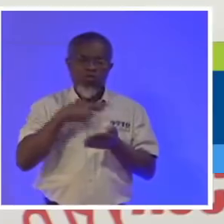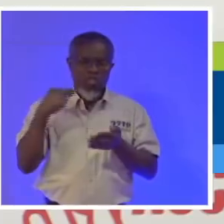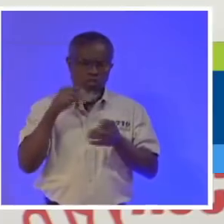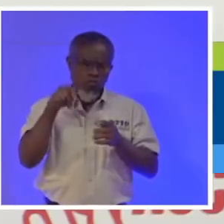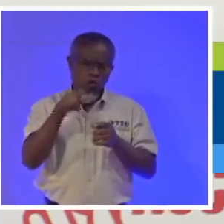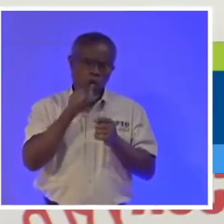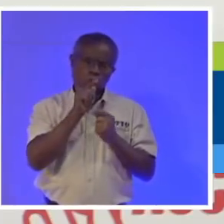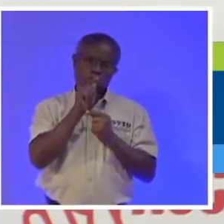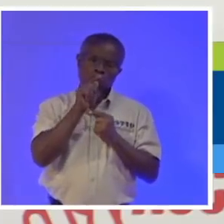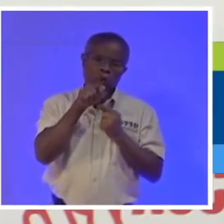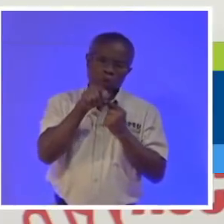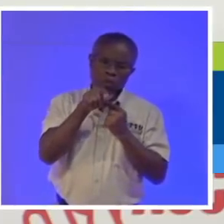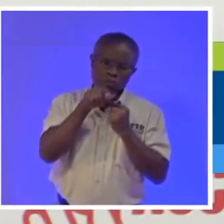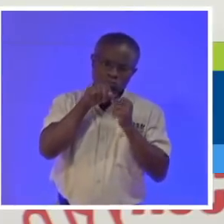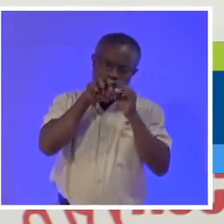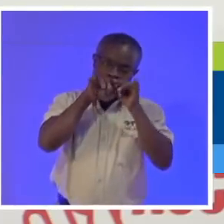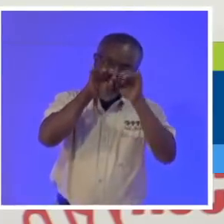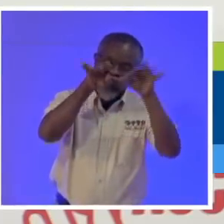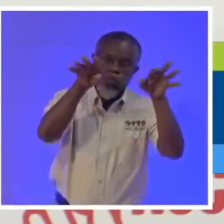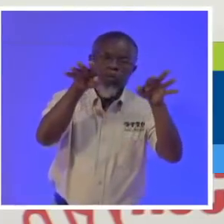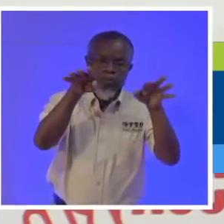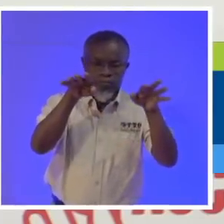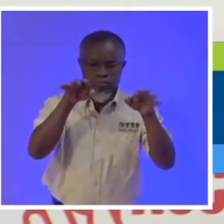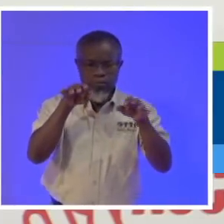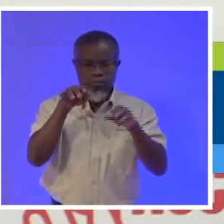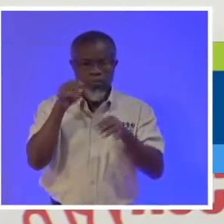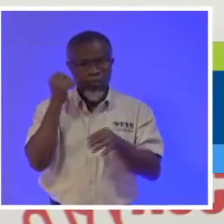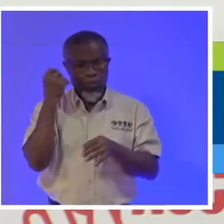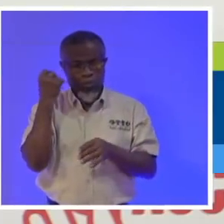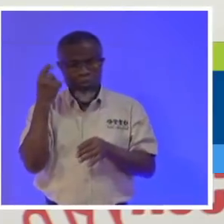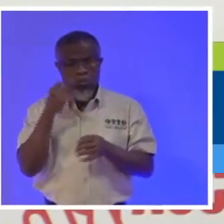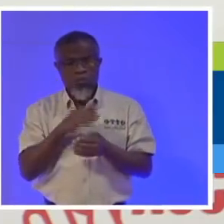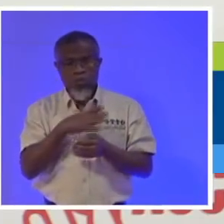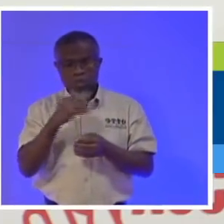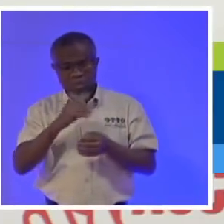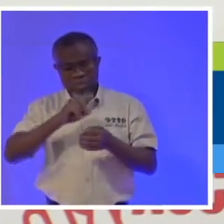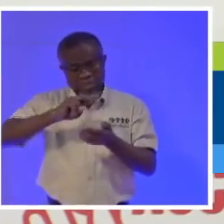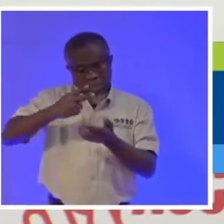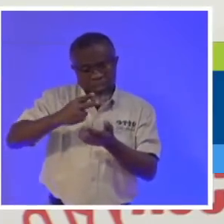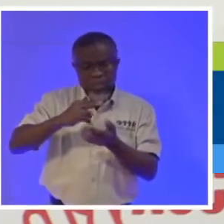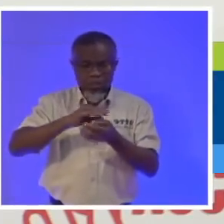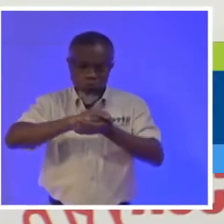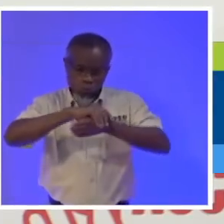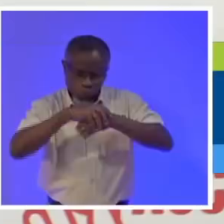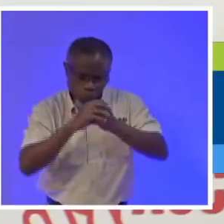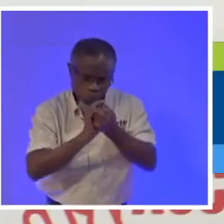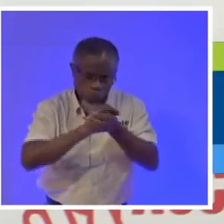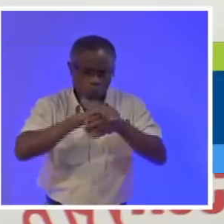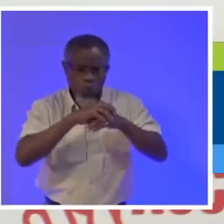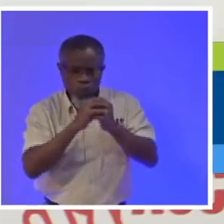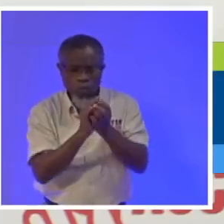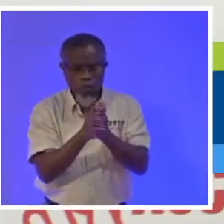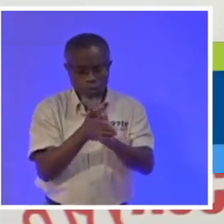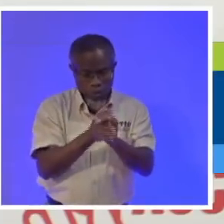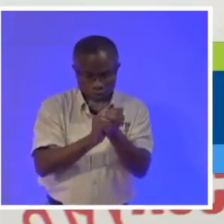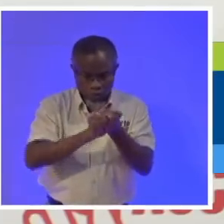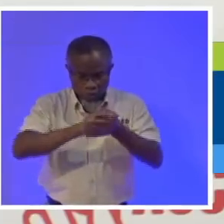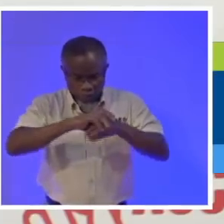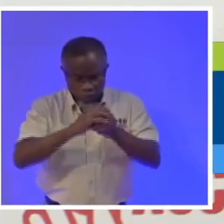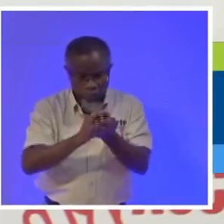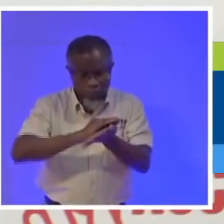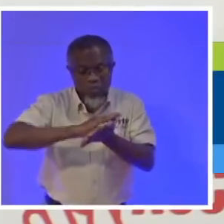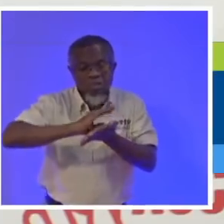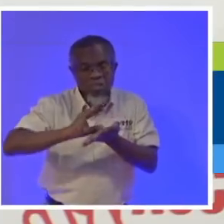then you can't spit on the pavement. The second thing is the hand washing, which reduces the risk of touching contaminated surfaces, and the watching